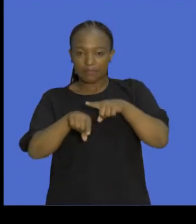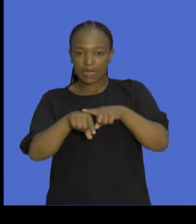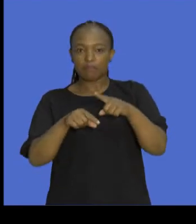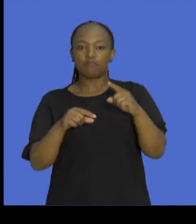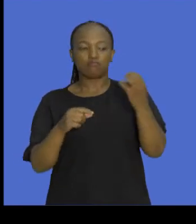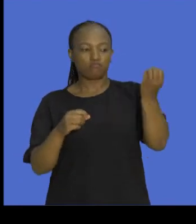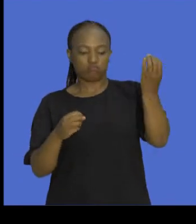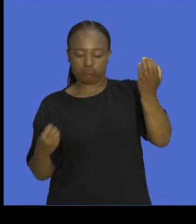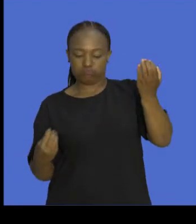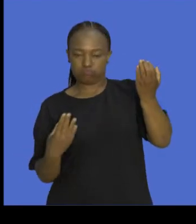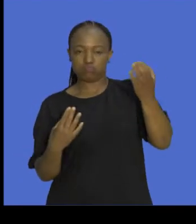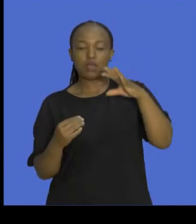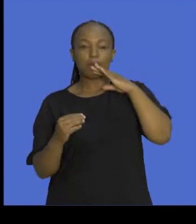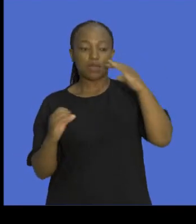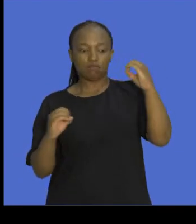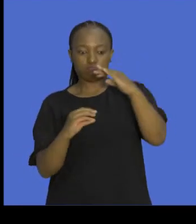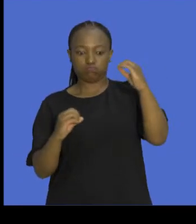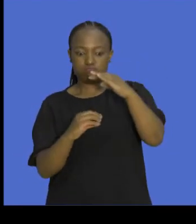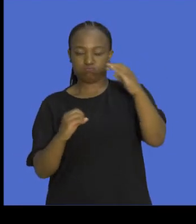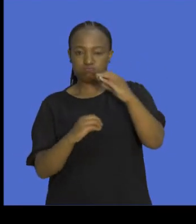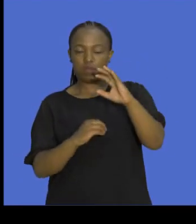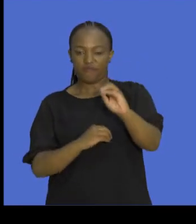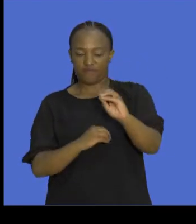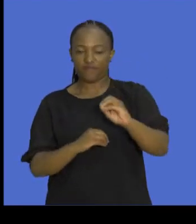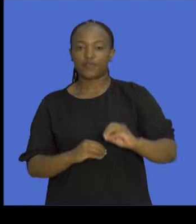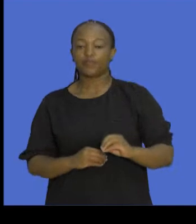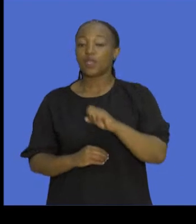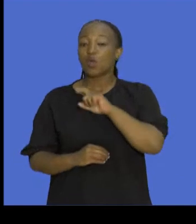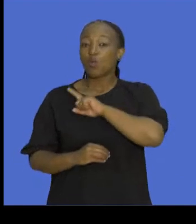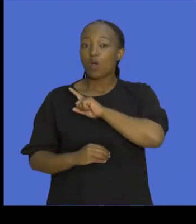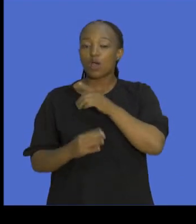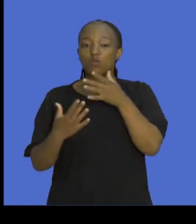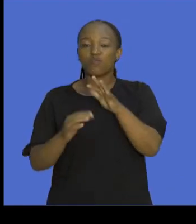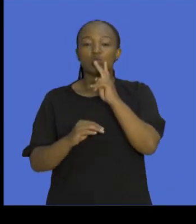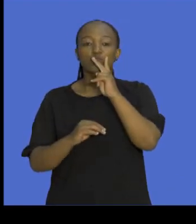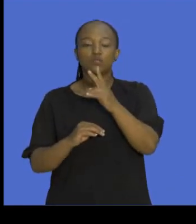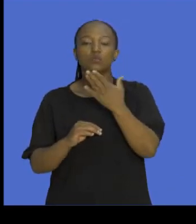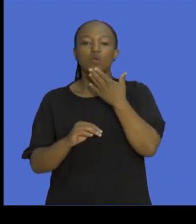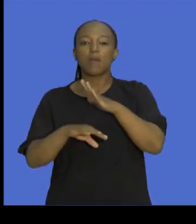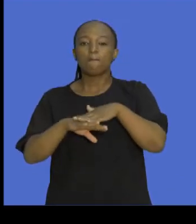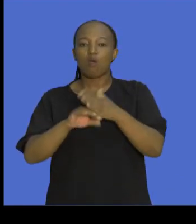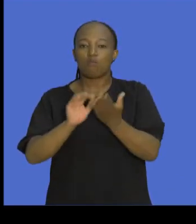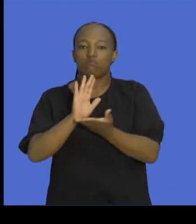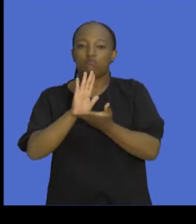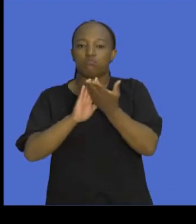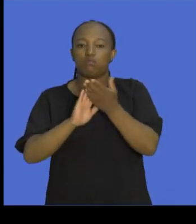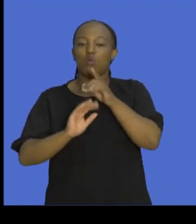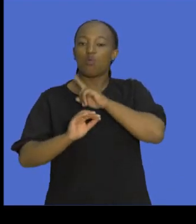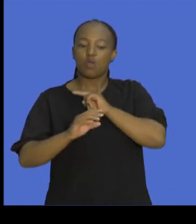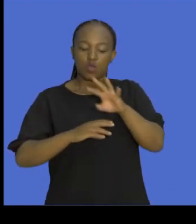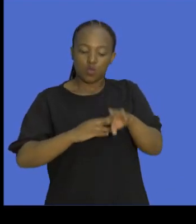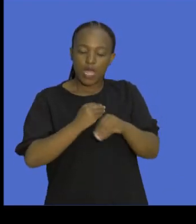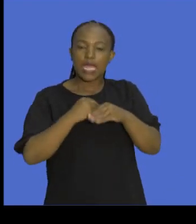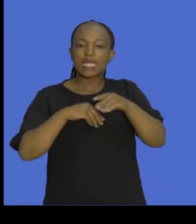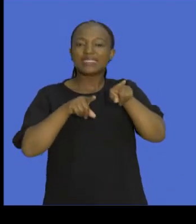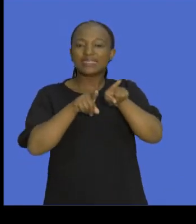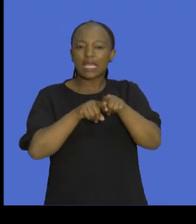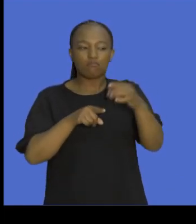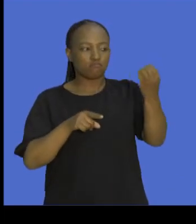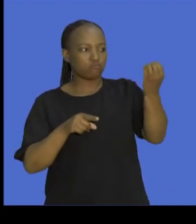parallel actually increases the current in the circuit, because we noticed that there is increased flow of charge by